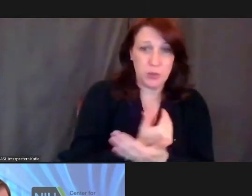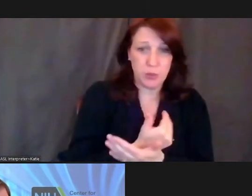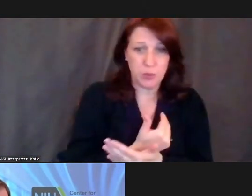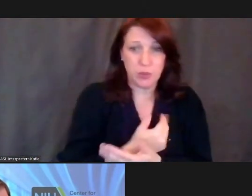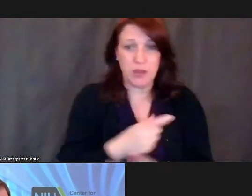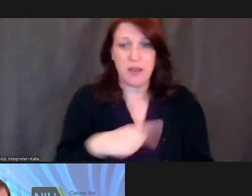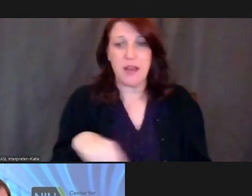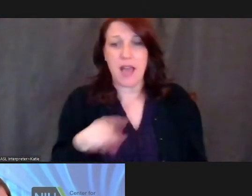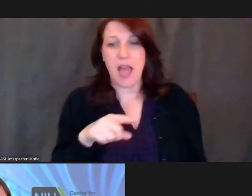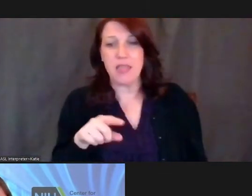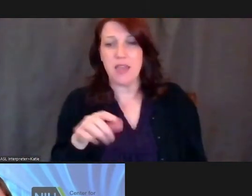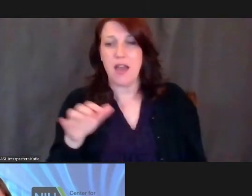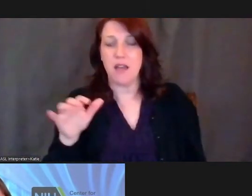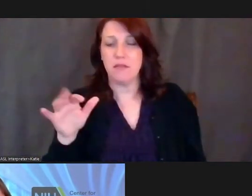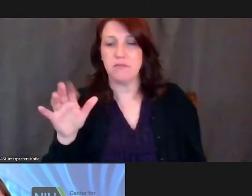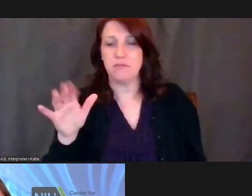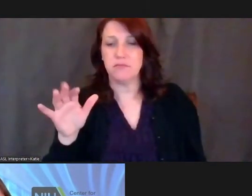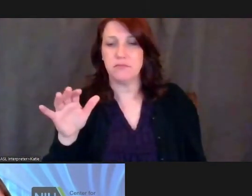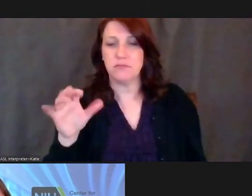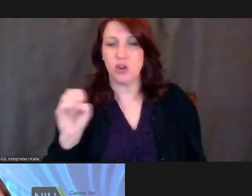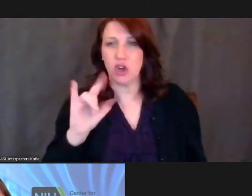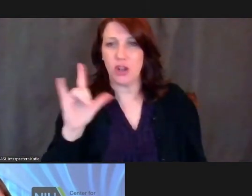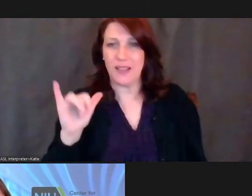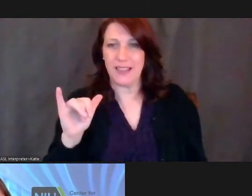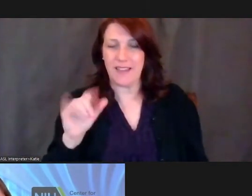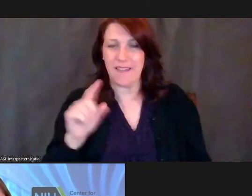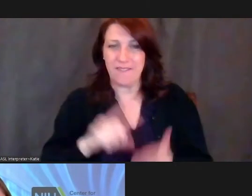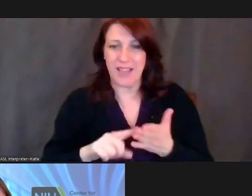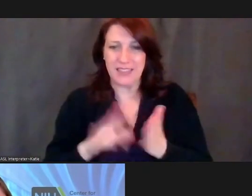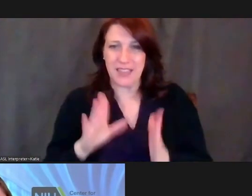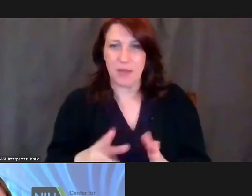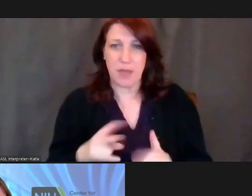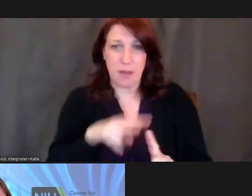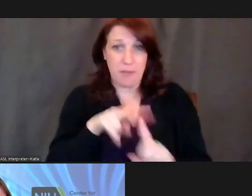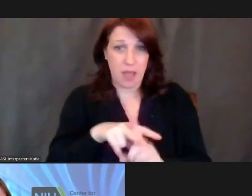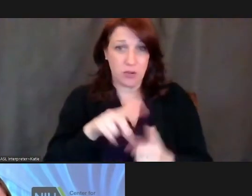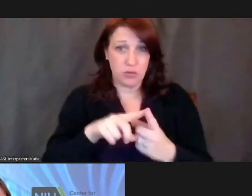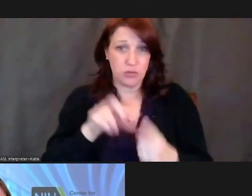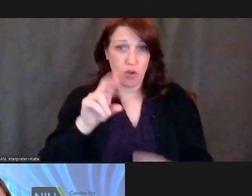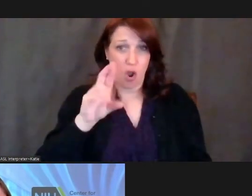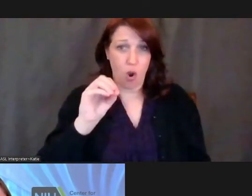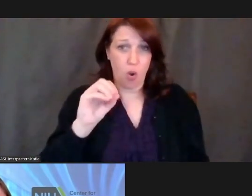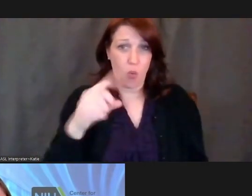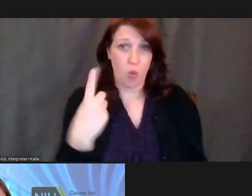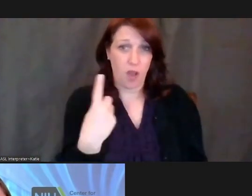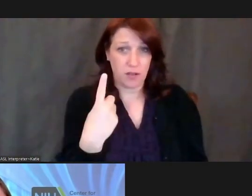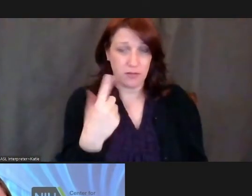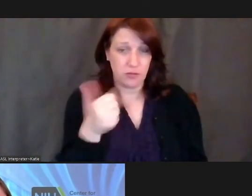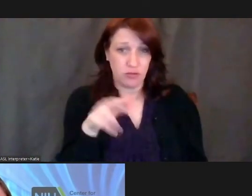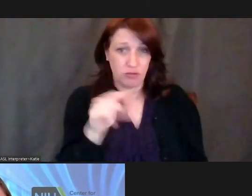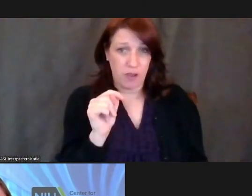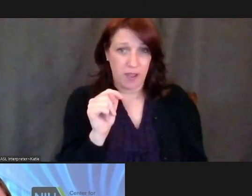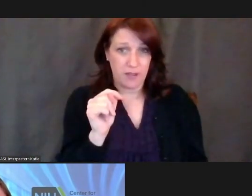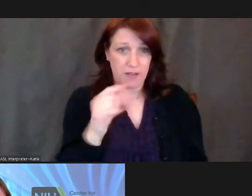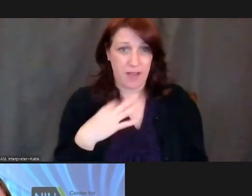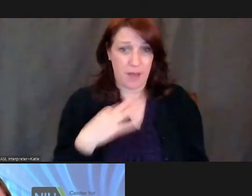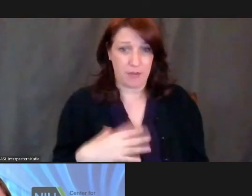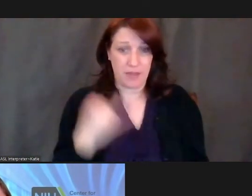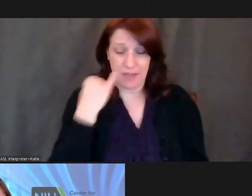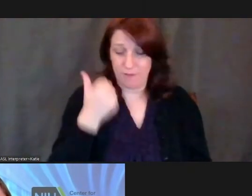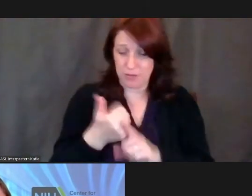investigator status is only applicable to R01 grant applications. So if you have an